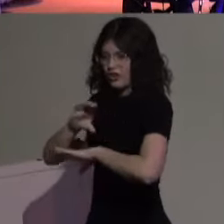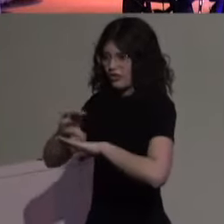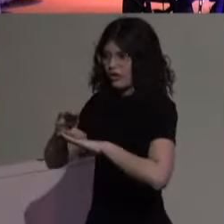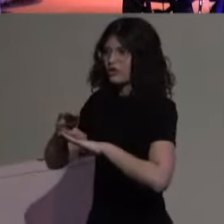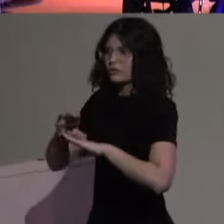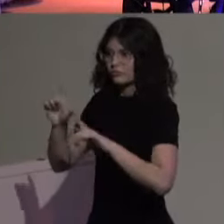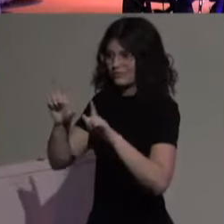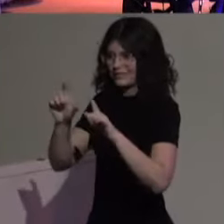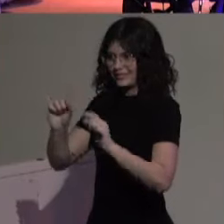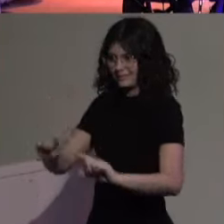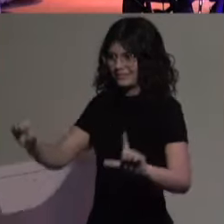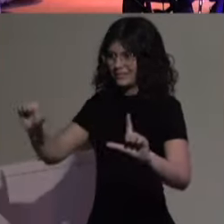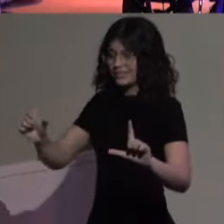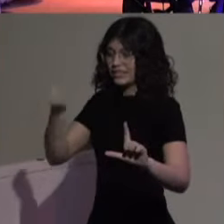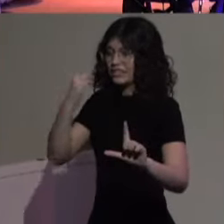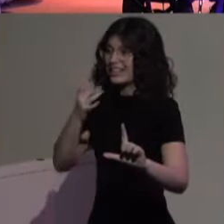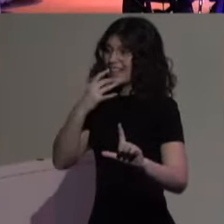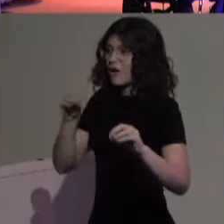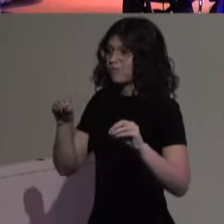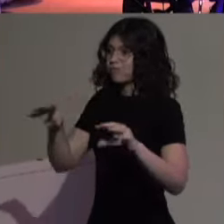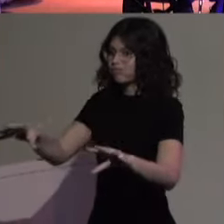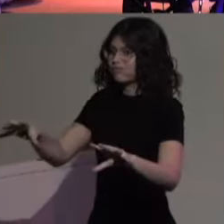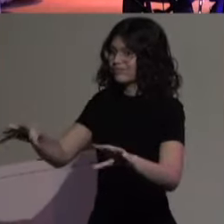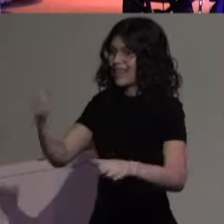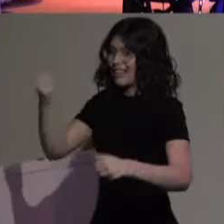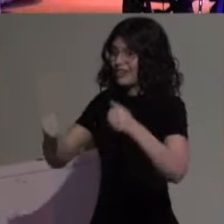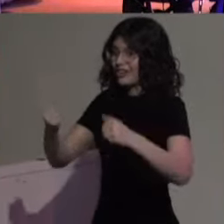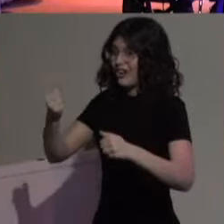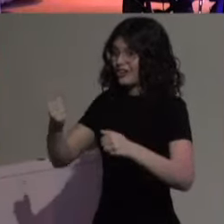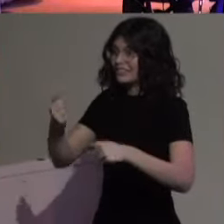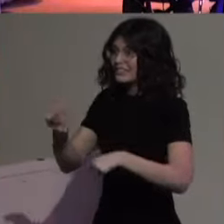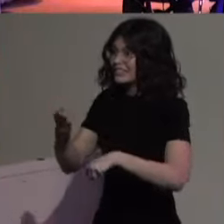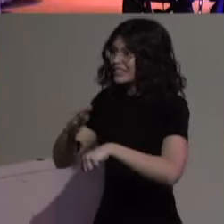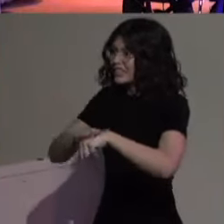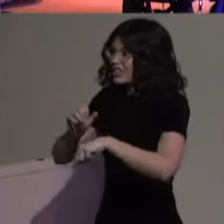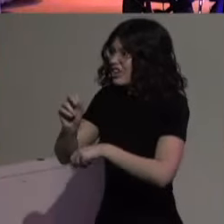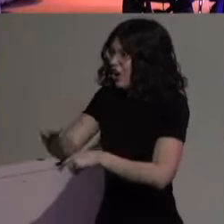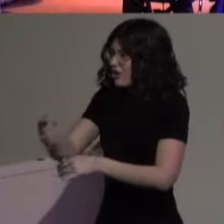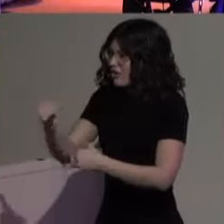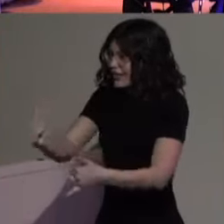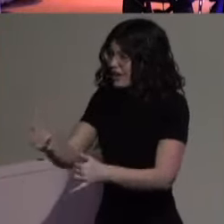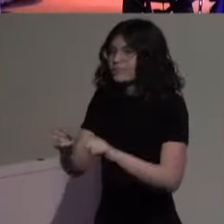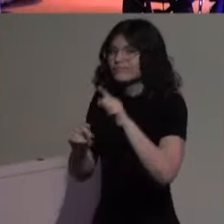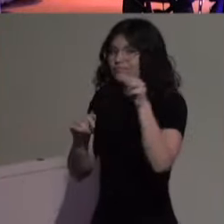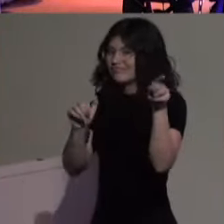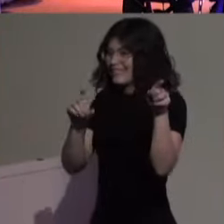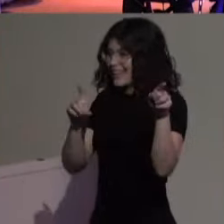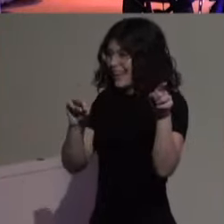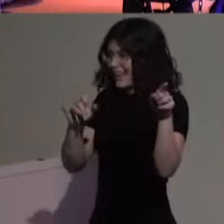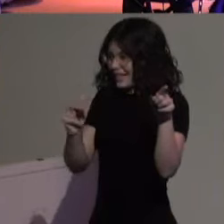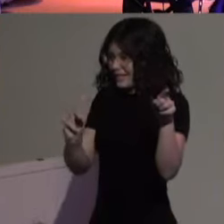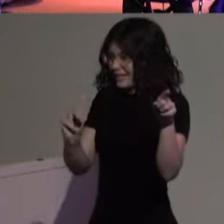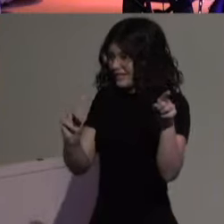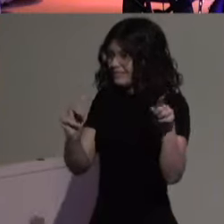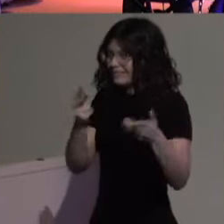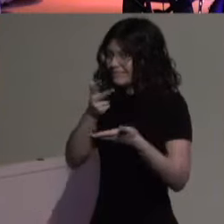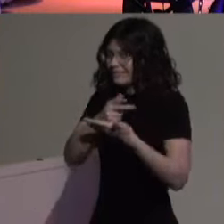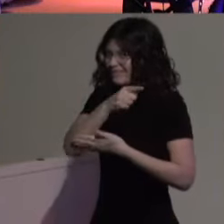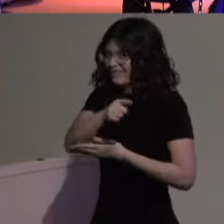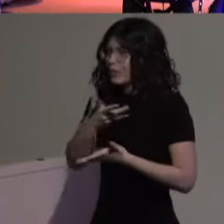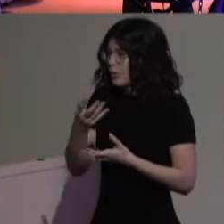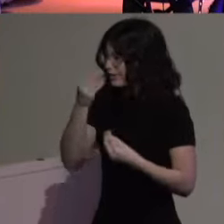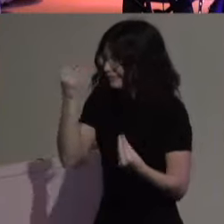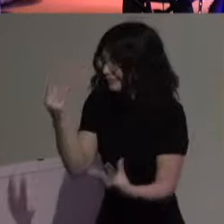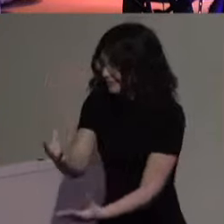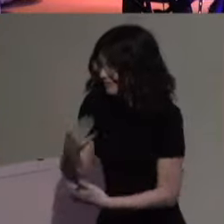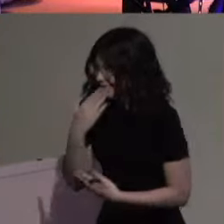sticker. Headlights are on and car is running. It's in the admin parking lot. We just want to make sure that you're aware and that your car is okay. Thank you.